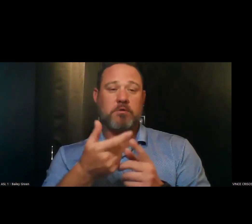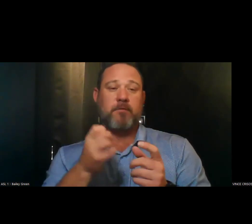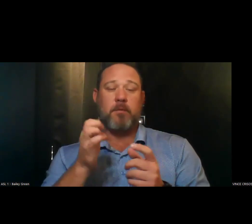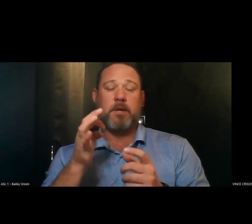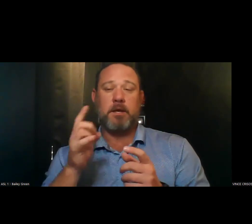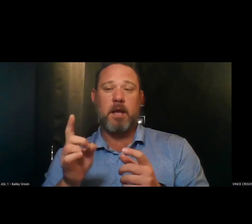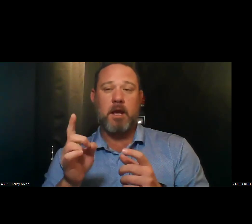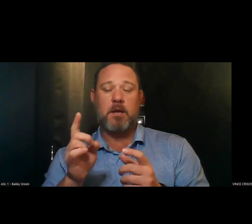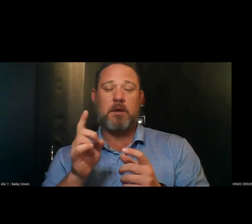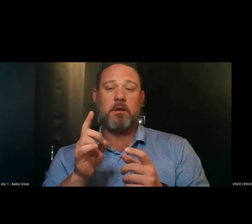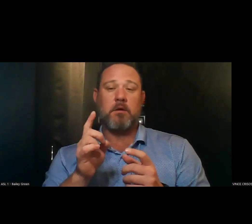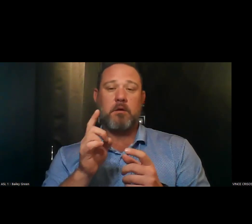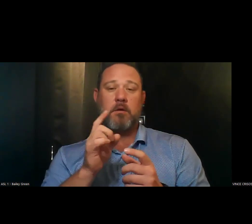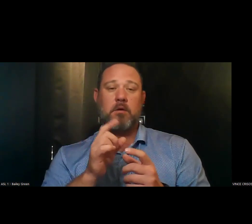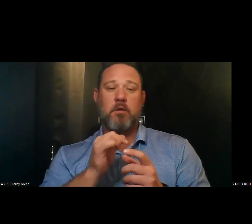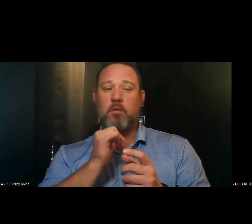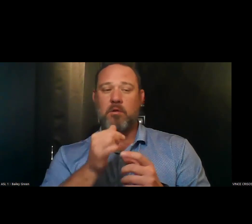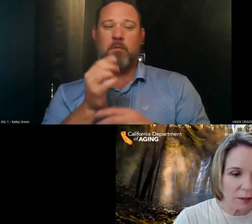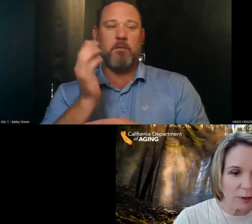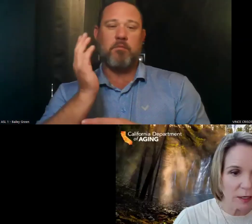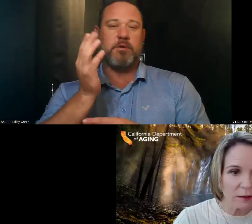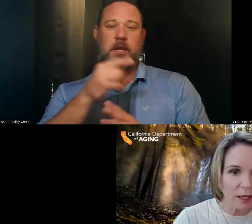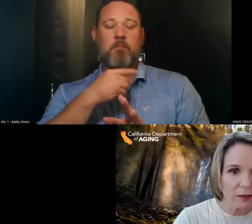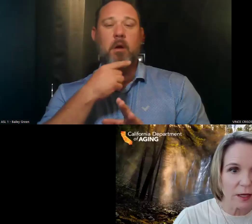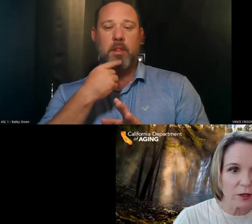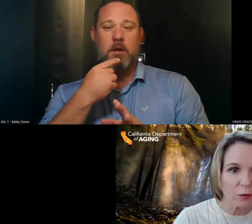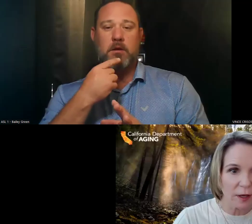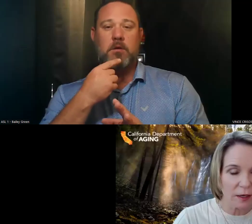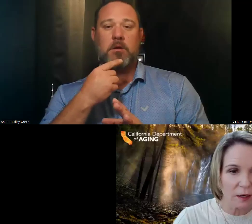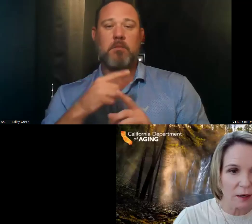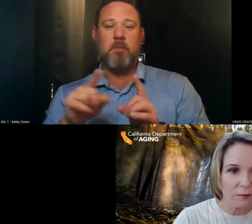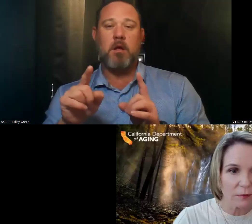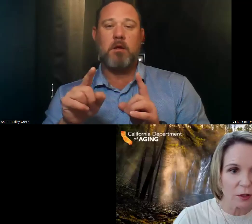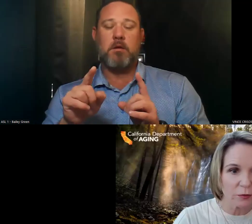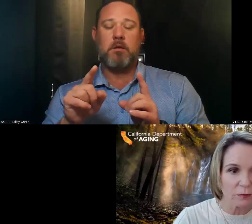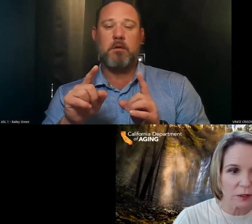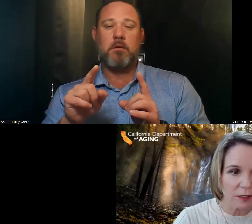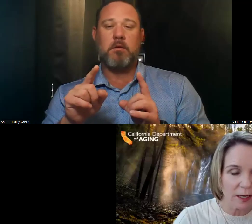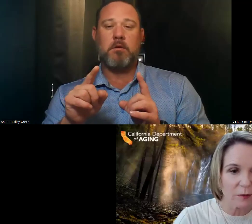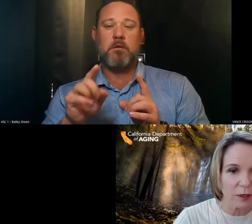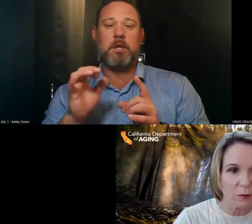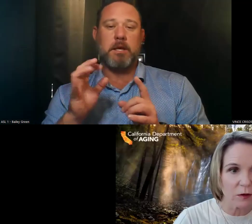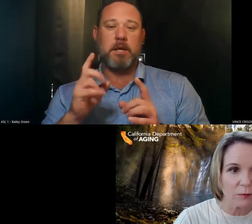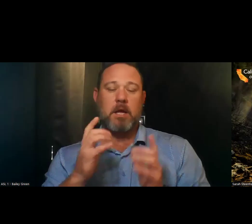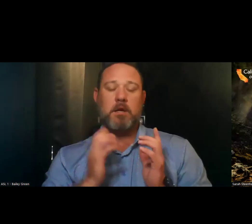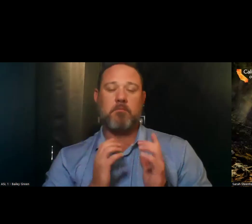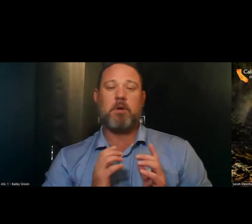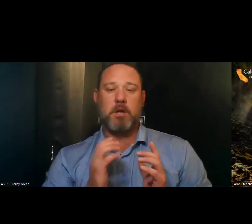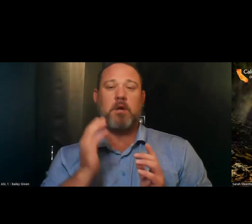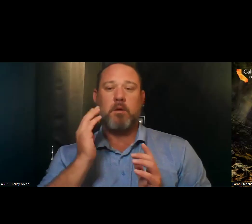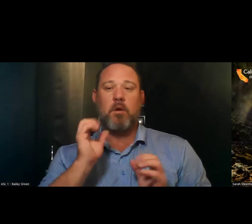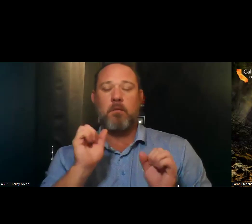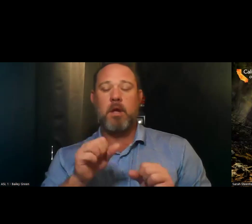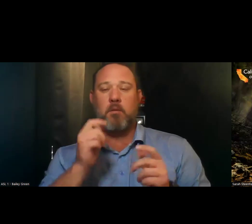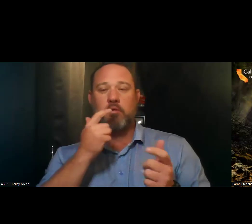ECAD, we're not going to be, presenting it publicly, but they know that the ECAD committee will be able to